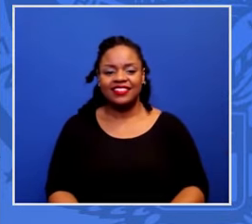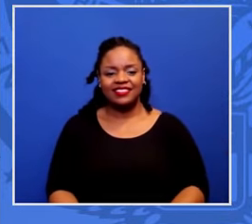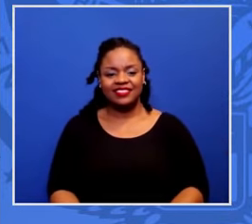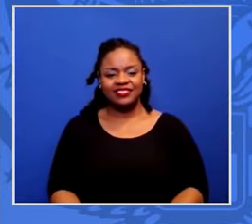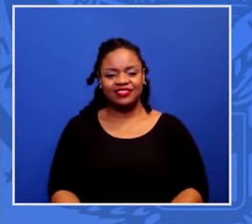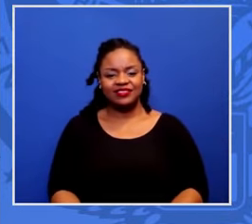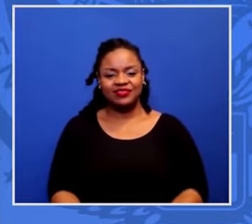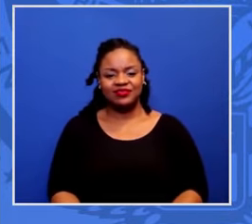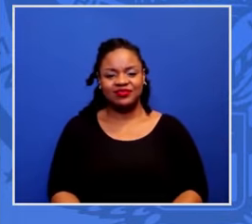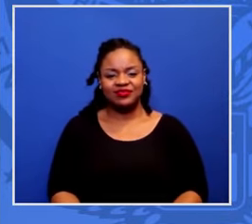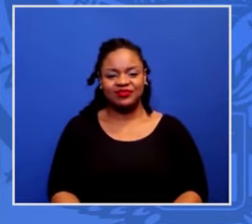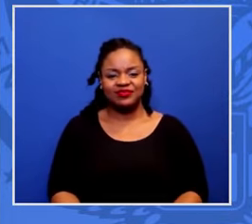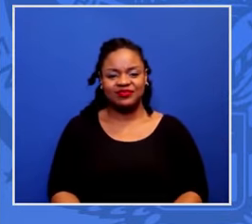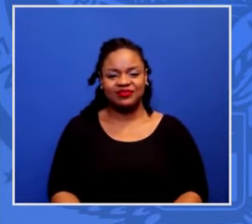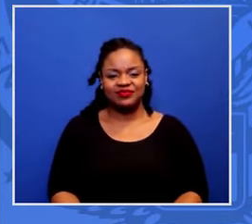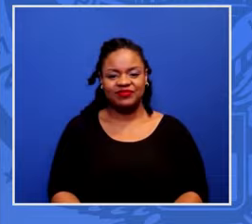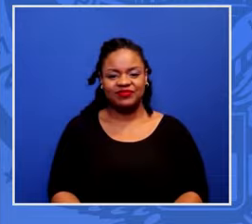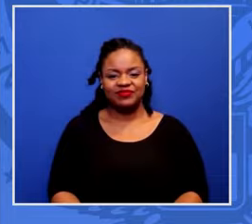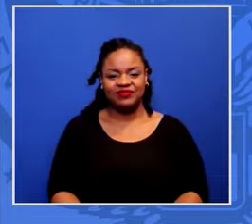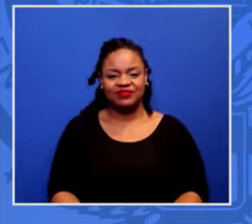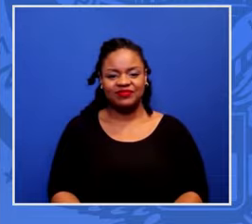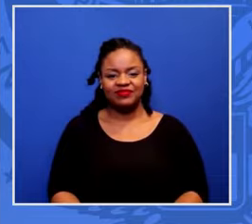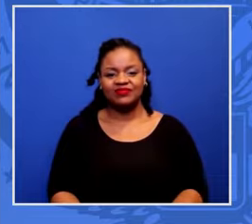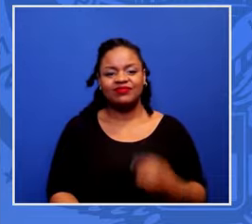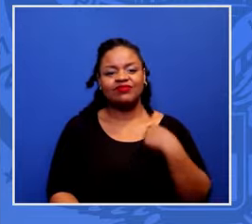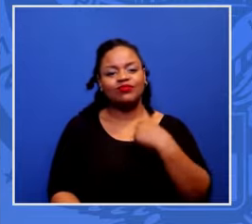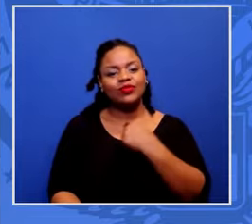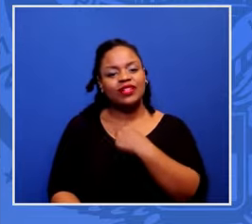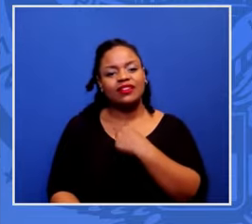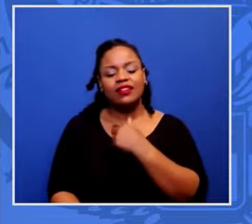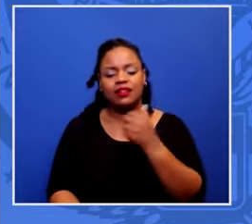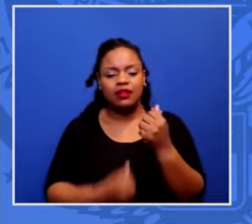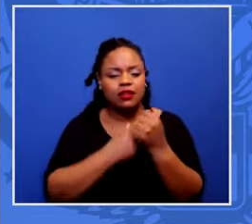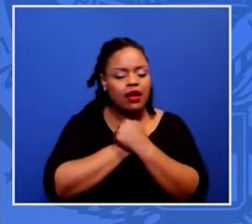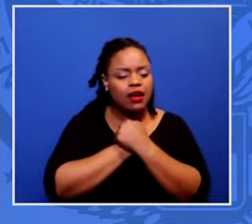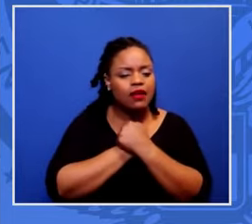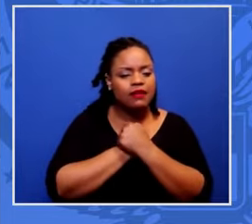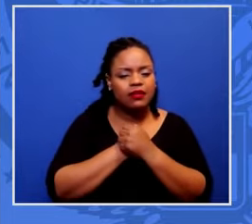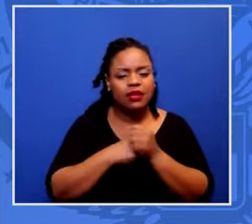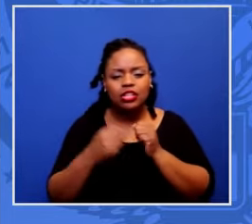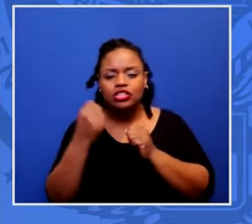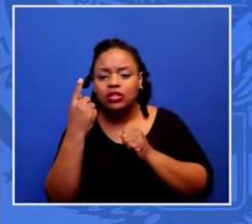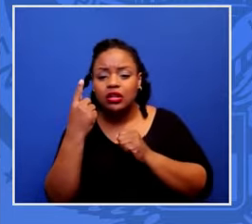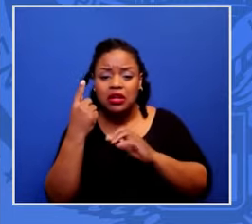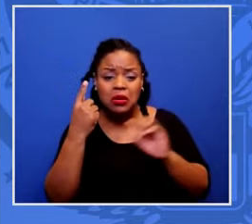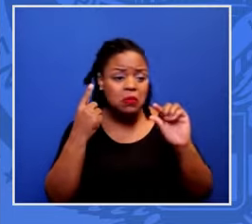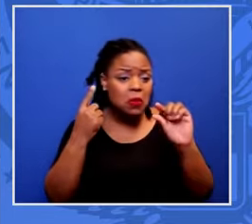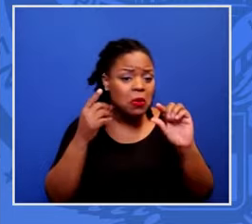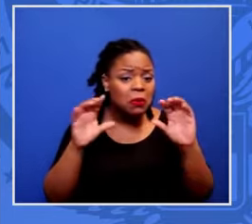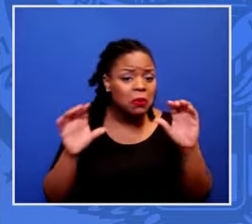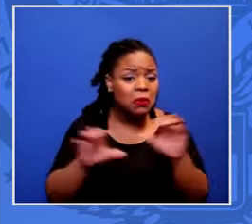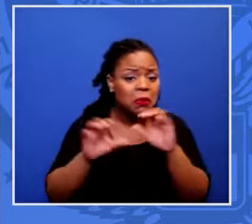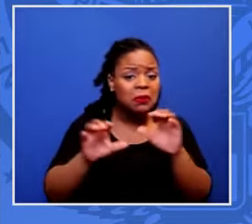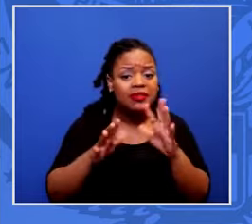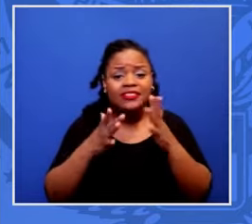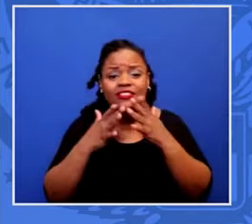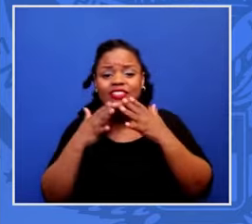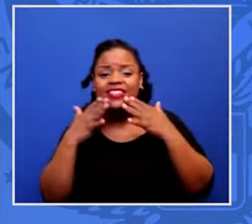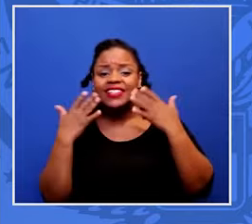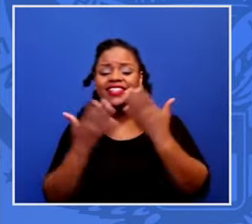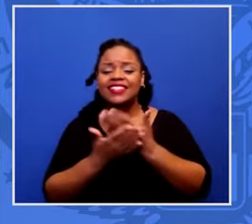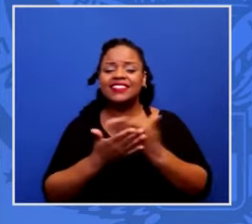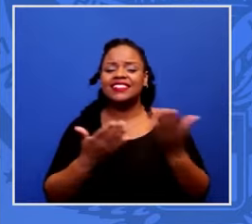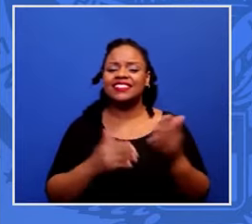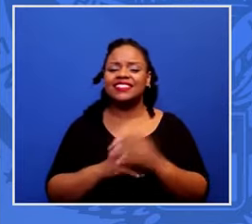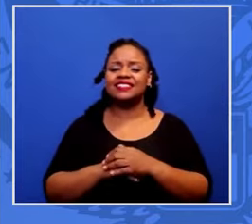With love and understanding and with small acts of kindness, you show up for each other in big ways and